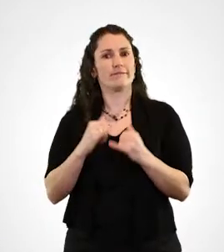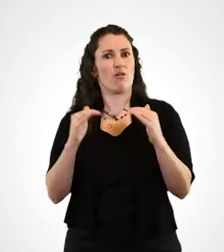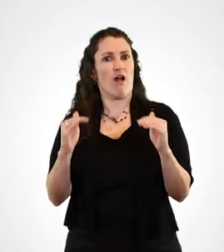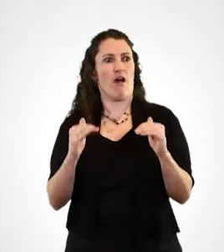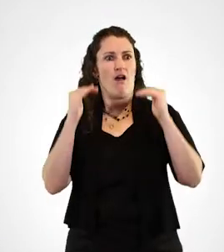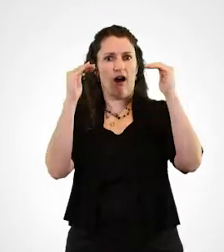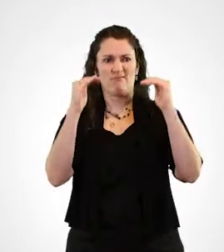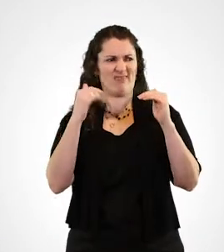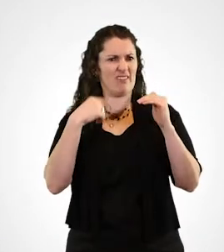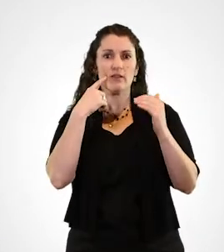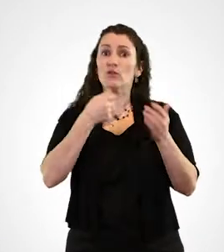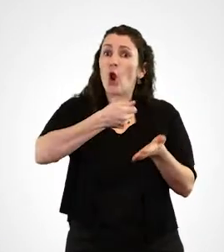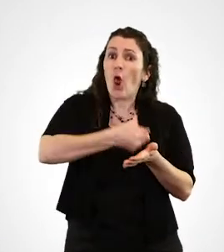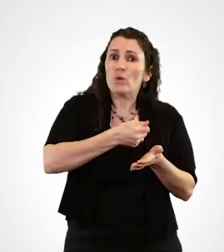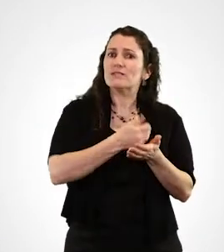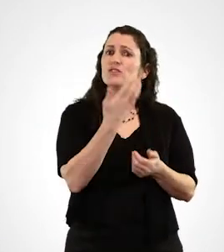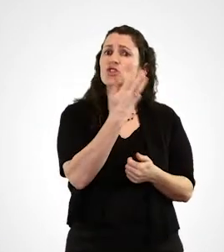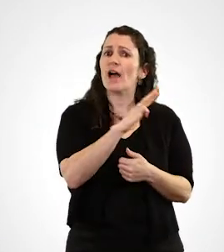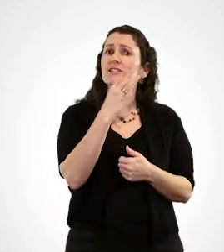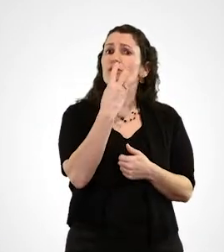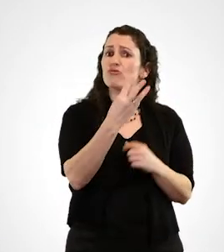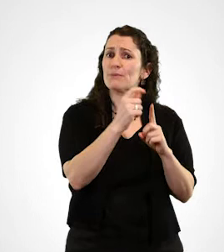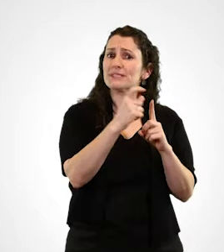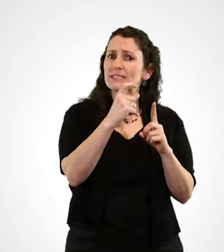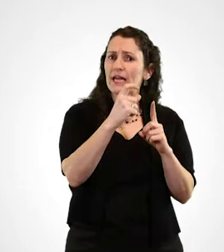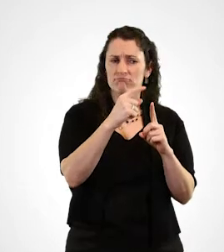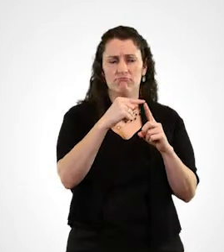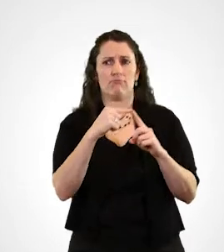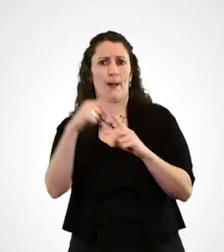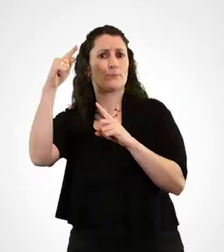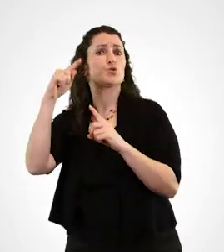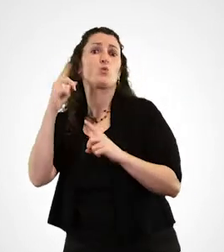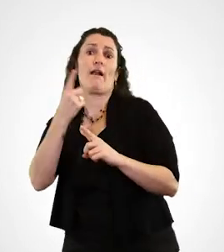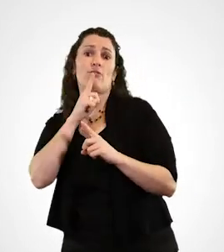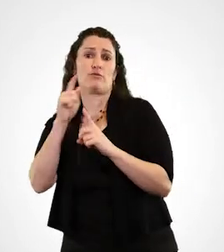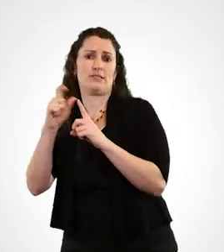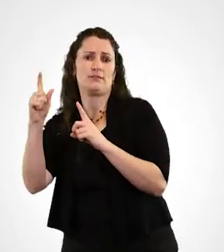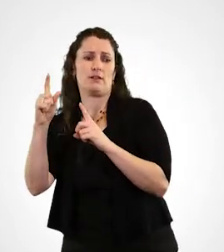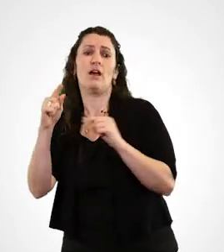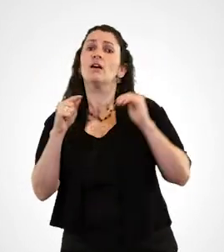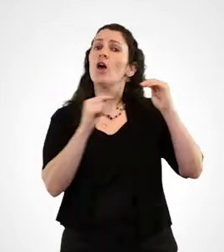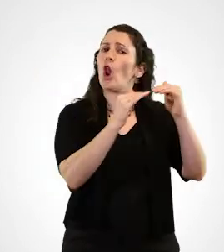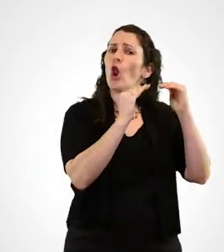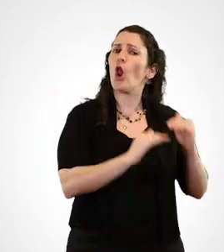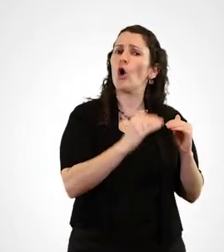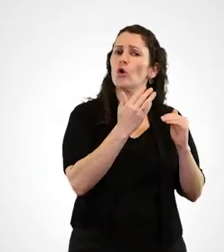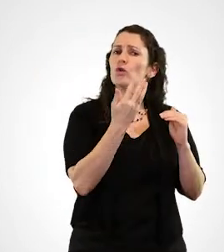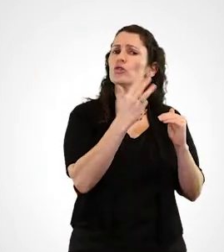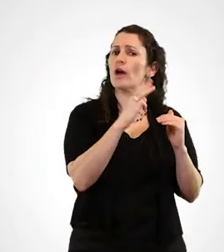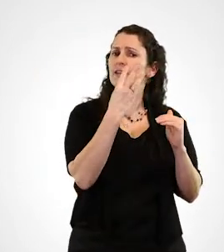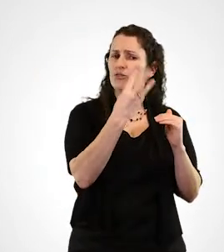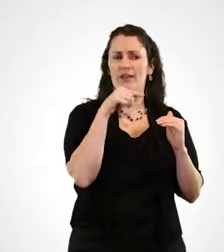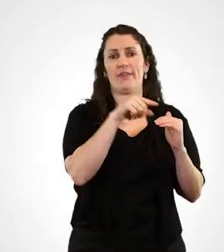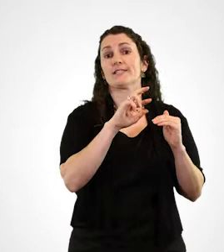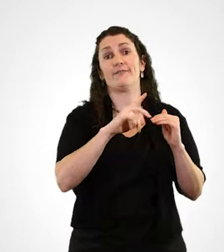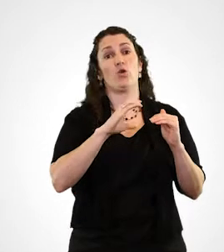from 93 to 100%. 93% is the lowest, and it's for conversation. And if